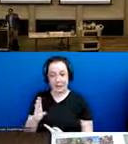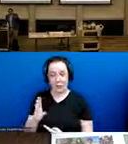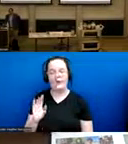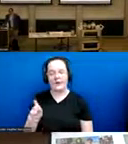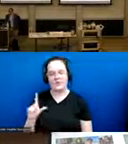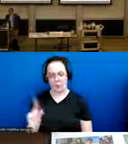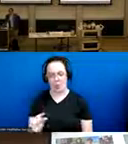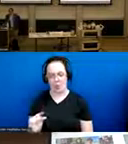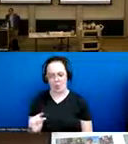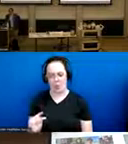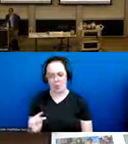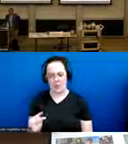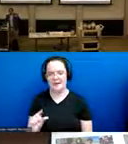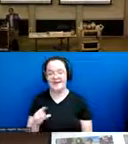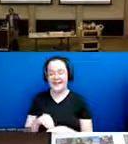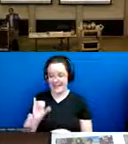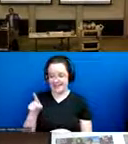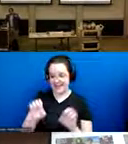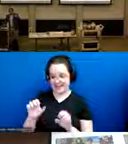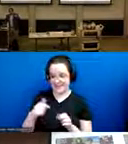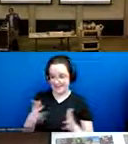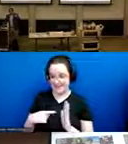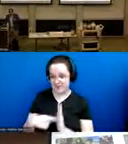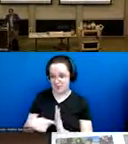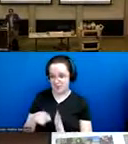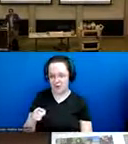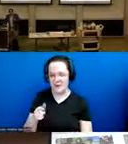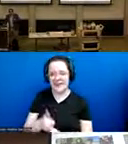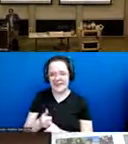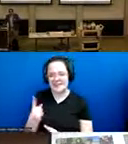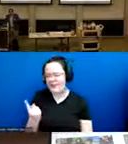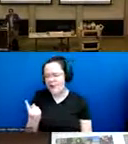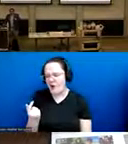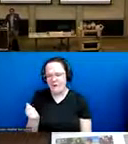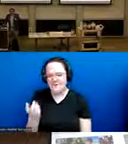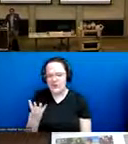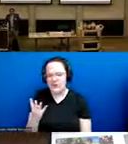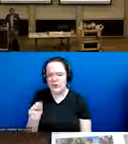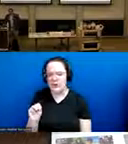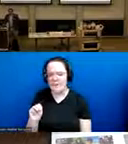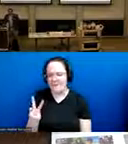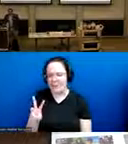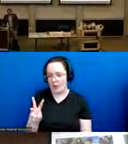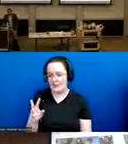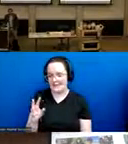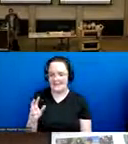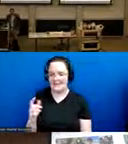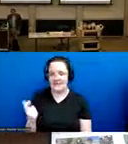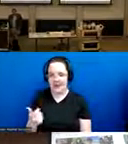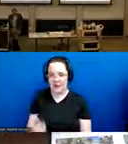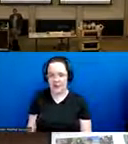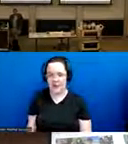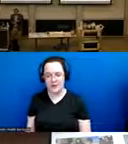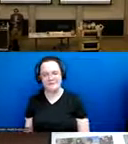low. In the experiment that I show you, the blue is at the level of only a few milliwatts of power. Okay. And then I guess just a